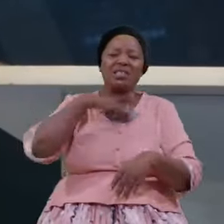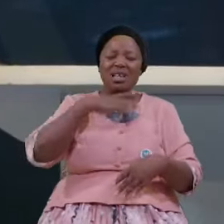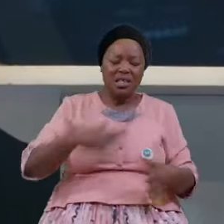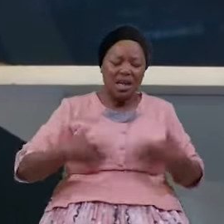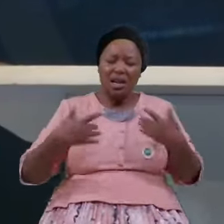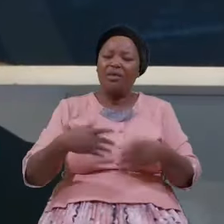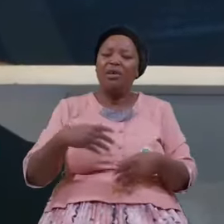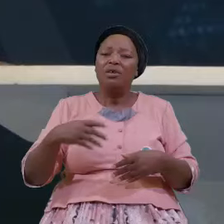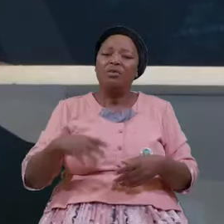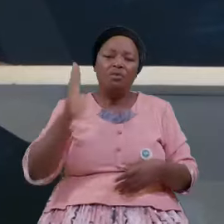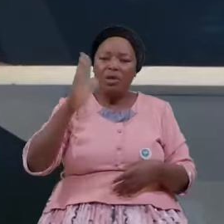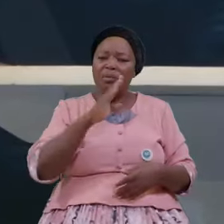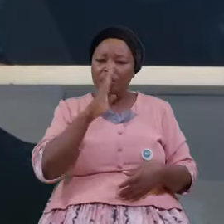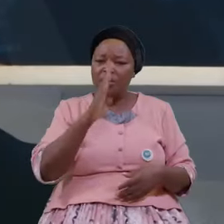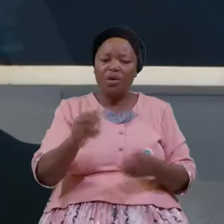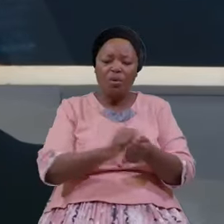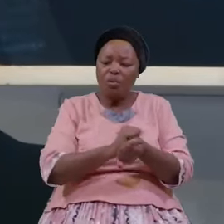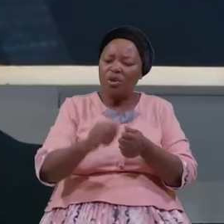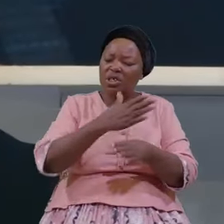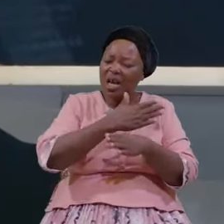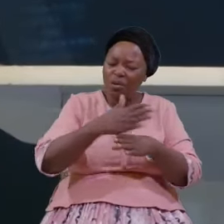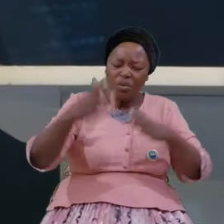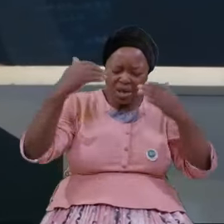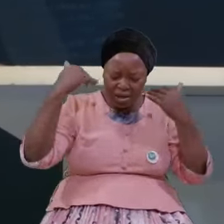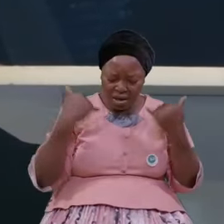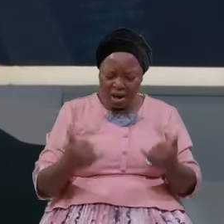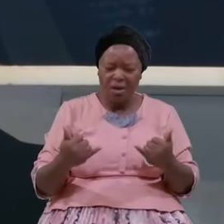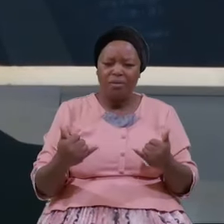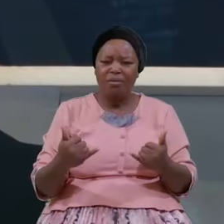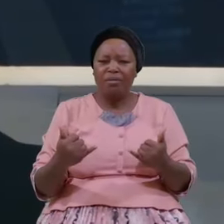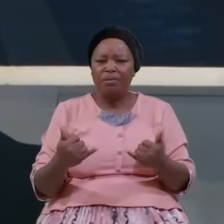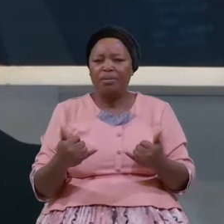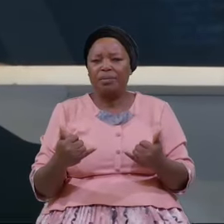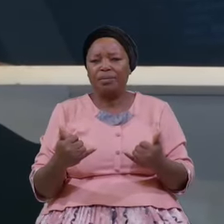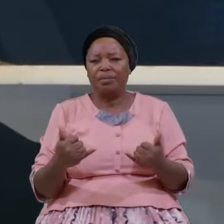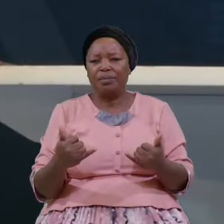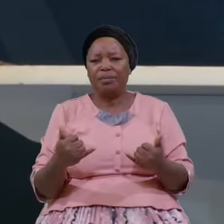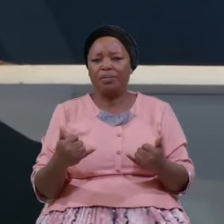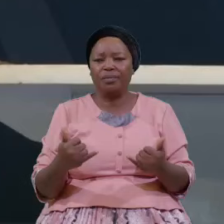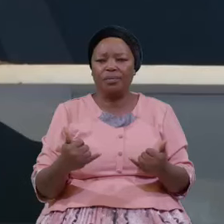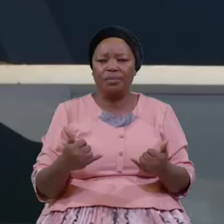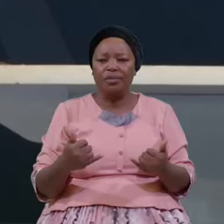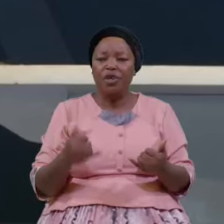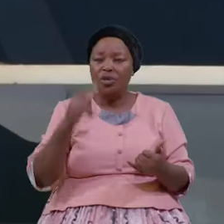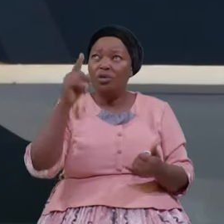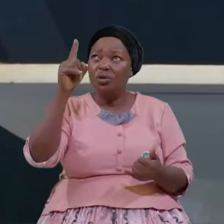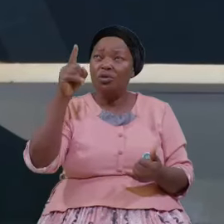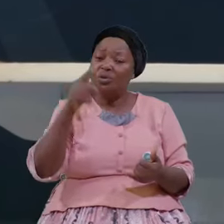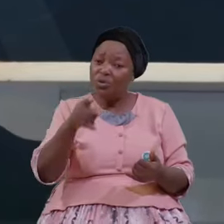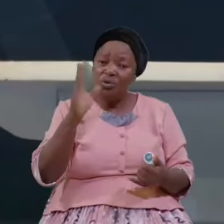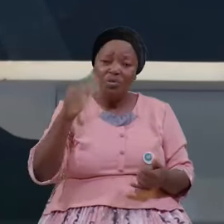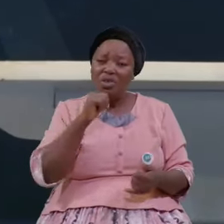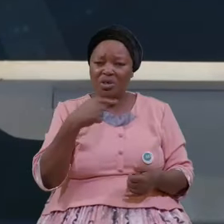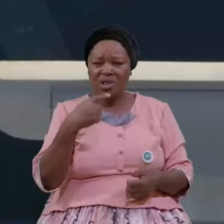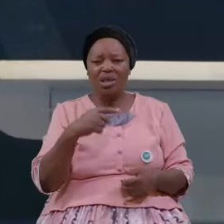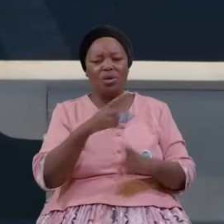washed away right now. You'll not say no. Father, I thank